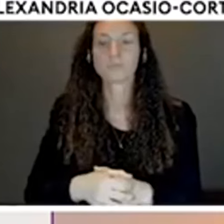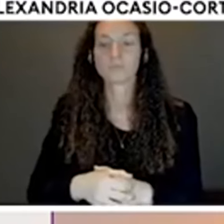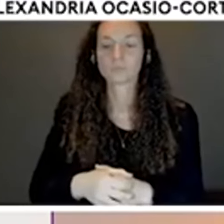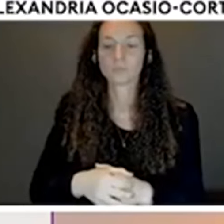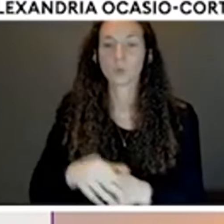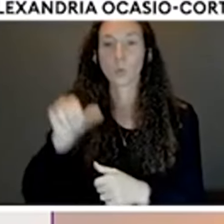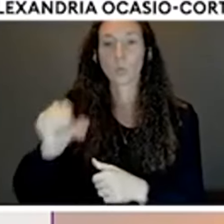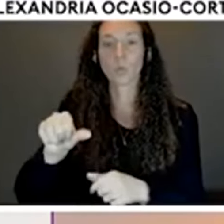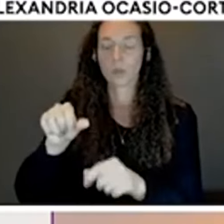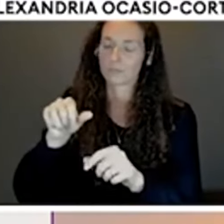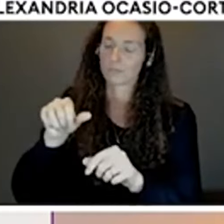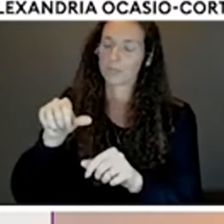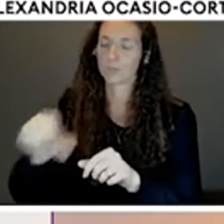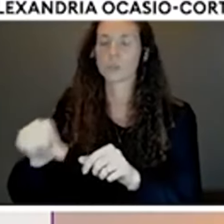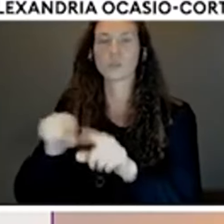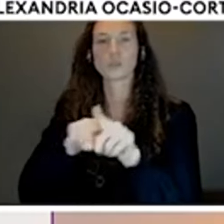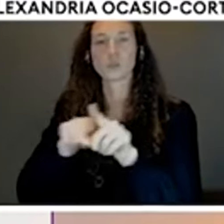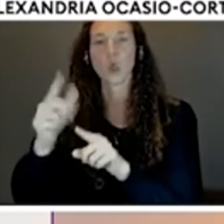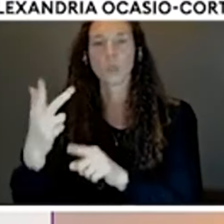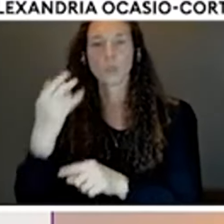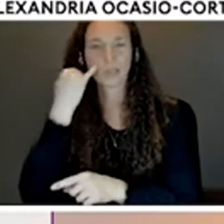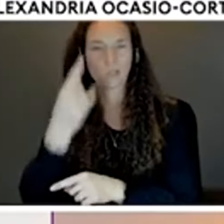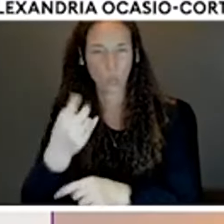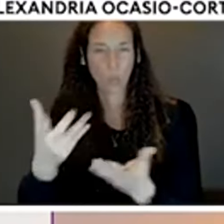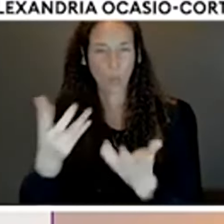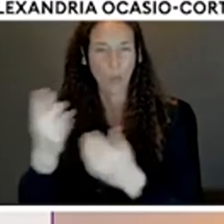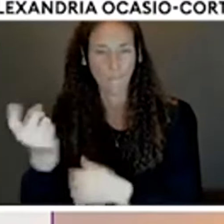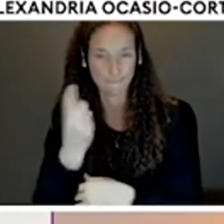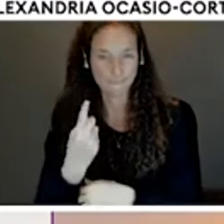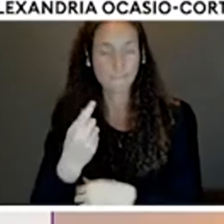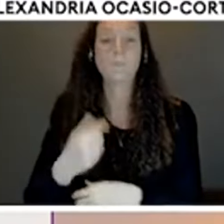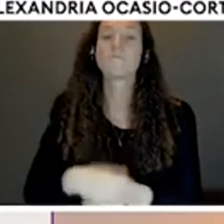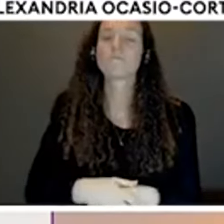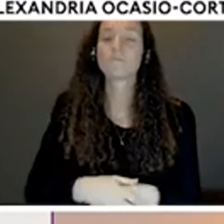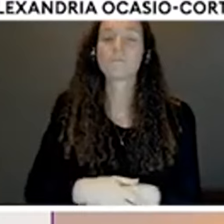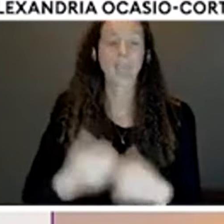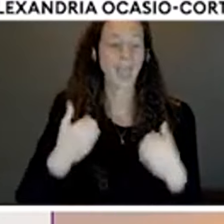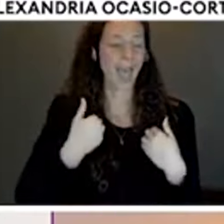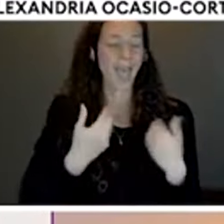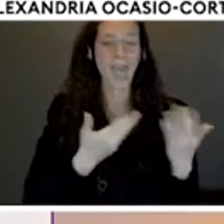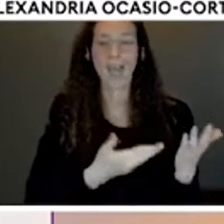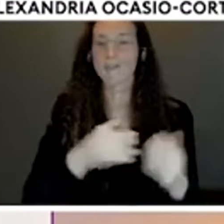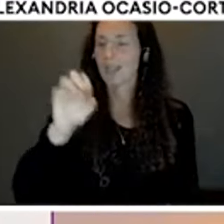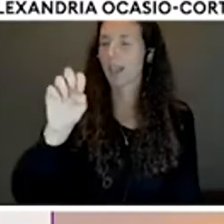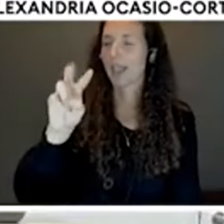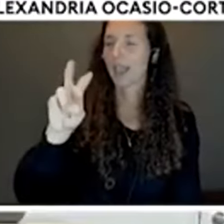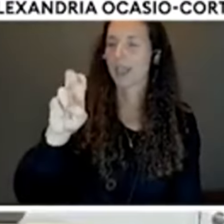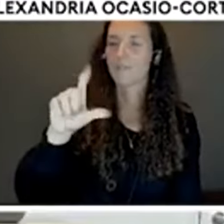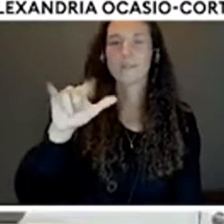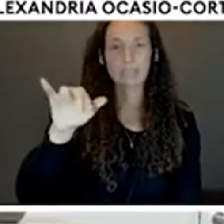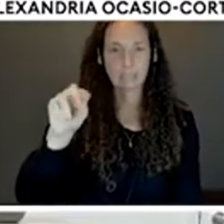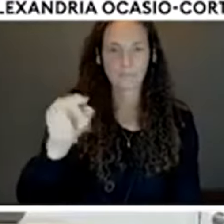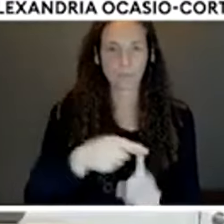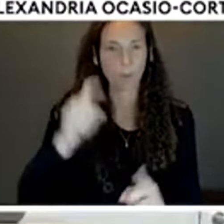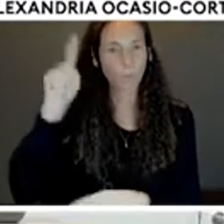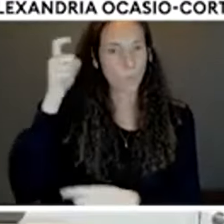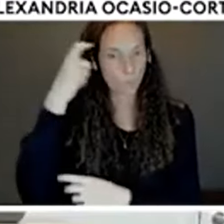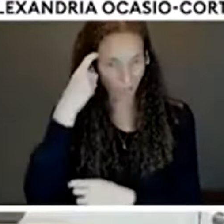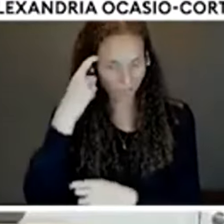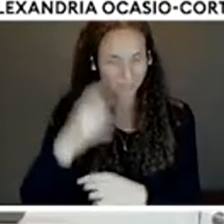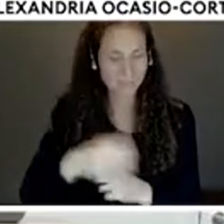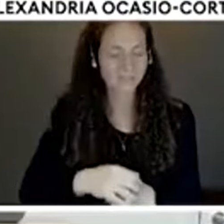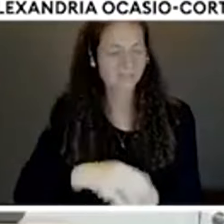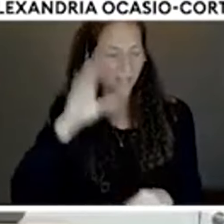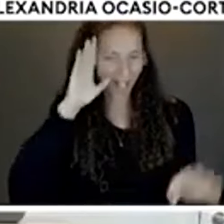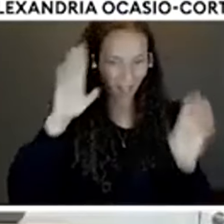us this evening. Hi, thank you for taking my call, Senator, and good evening. My question is about the